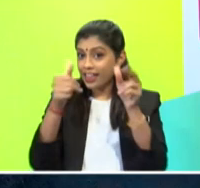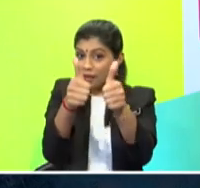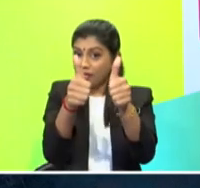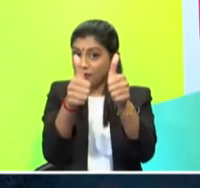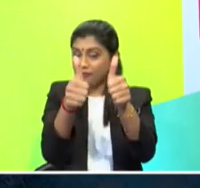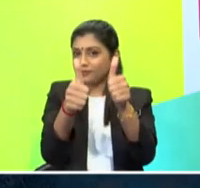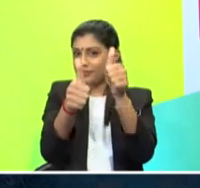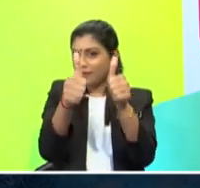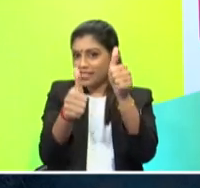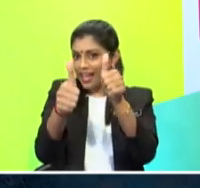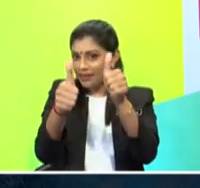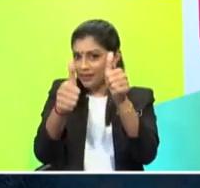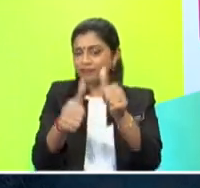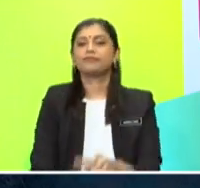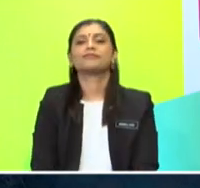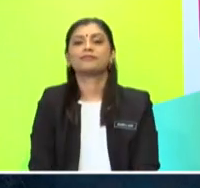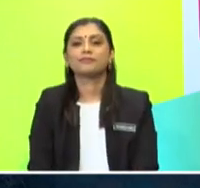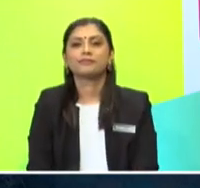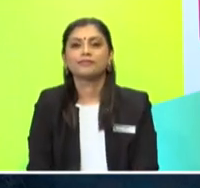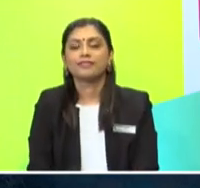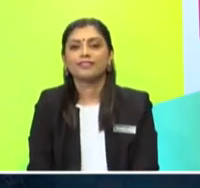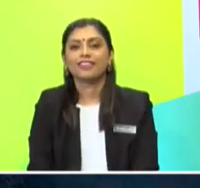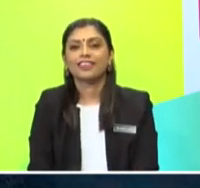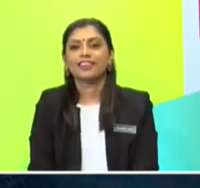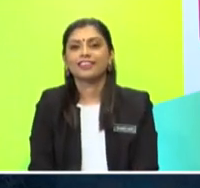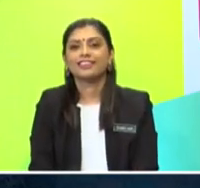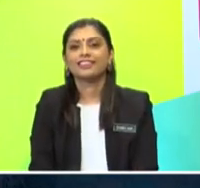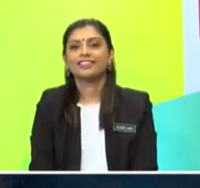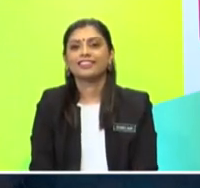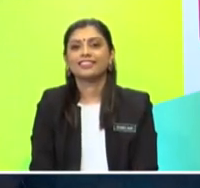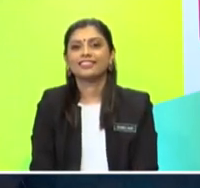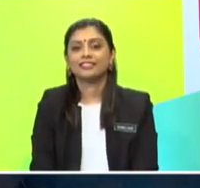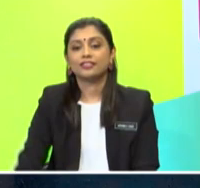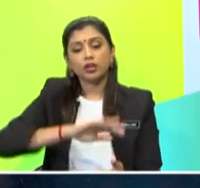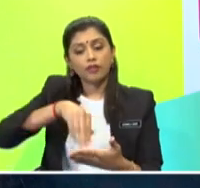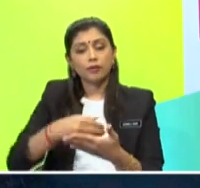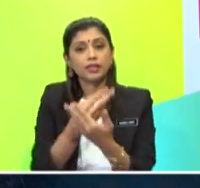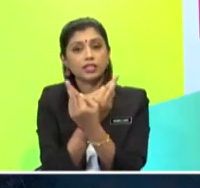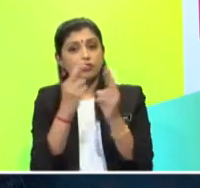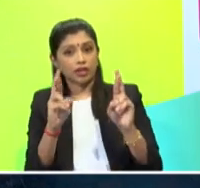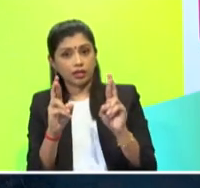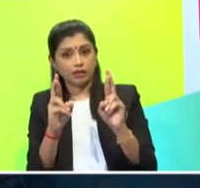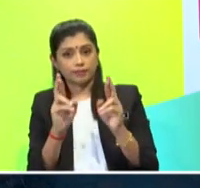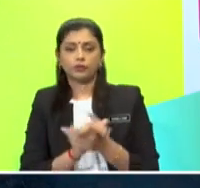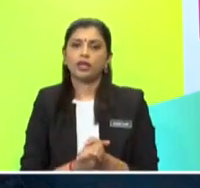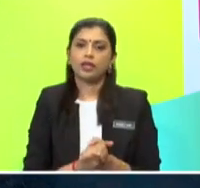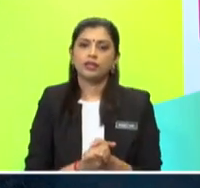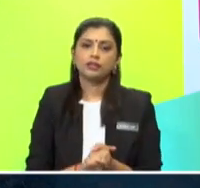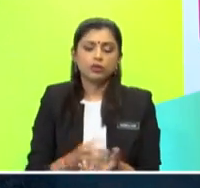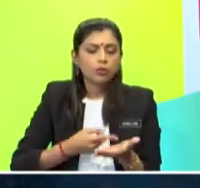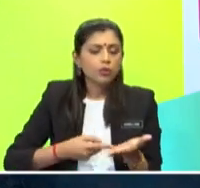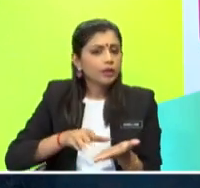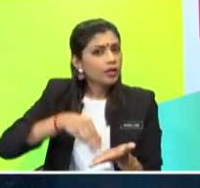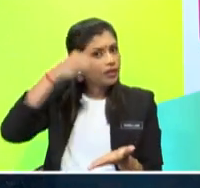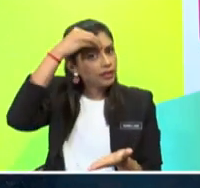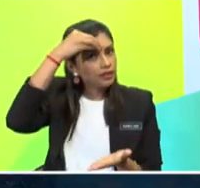if you are. All right, looks like everyone is ready. So what exactly are we learning today? All right, Sean. Today